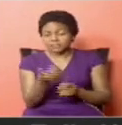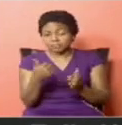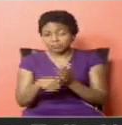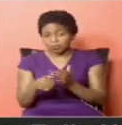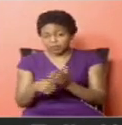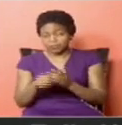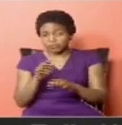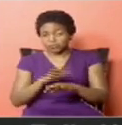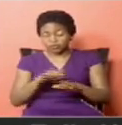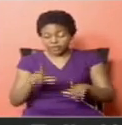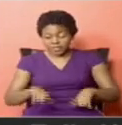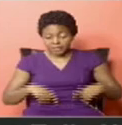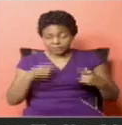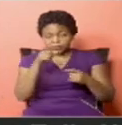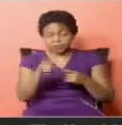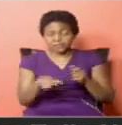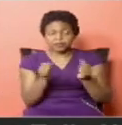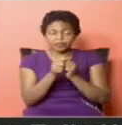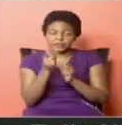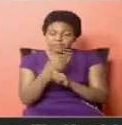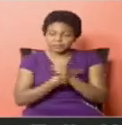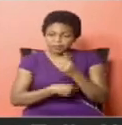lives of persons with disabilities.